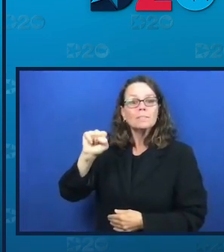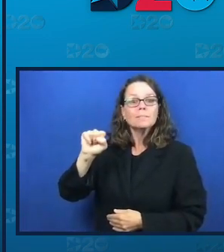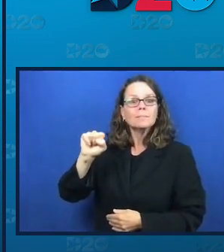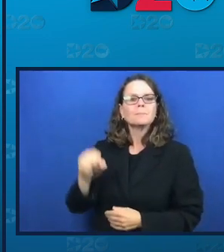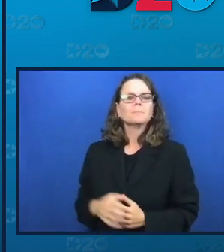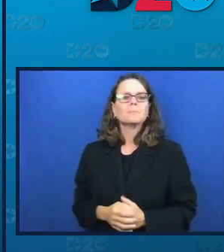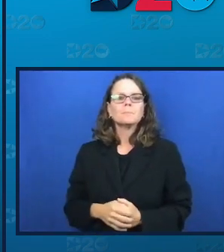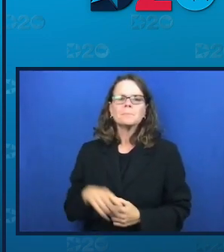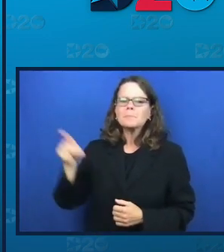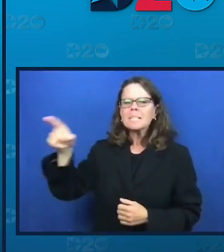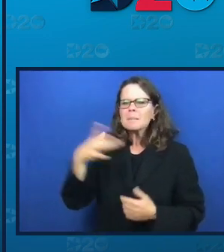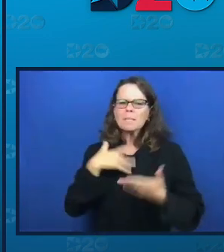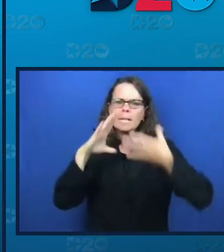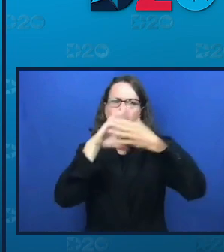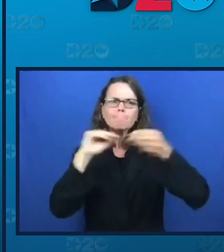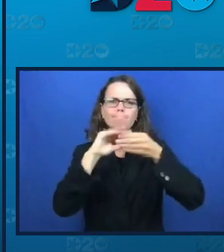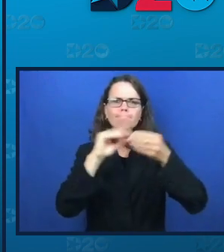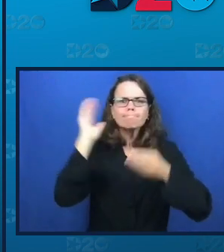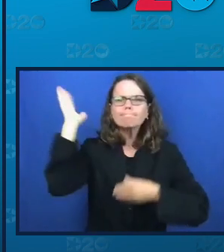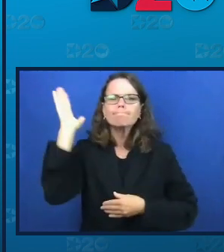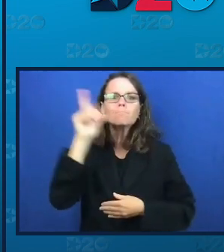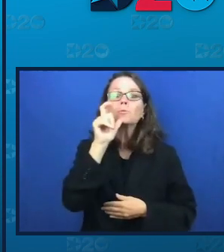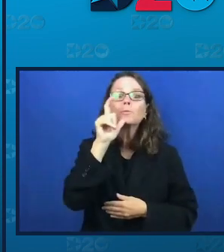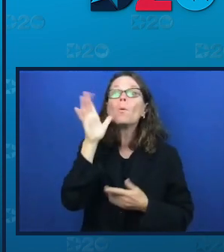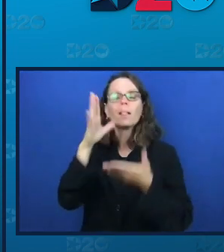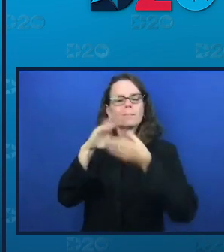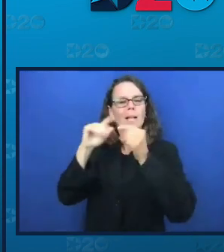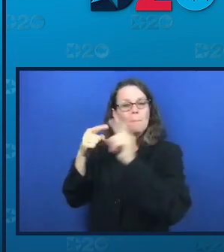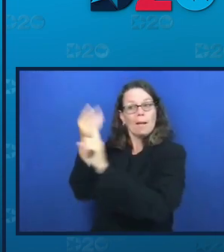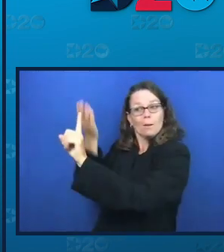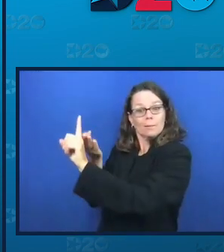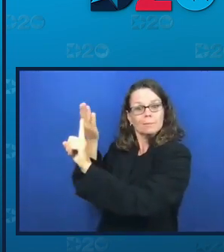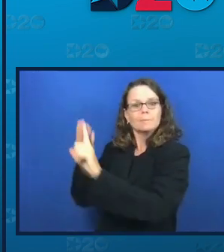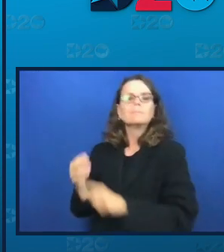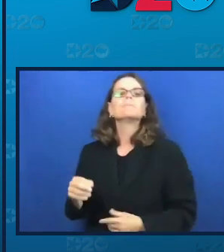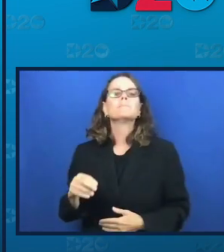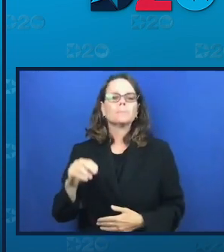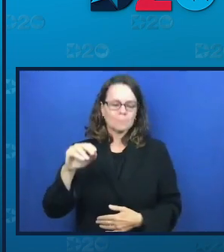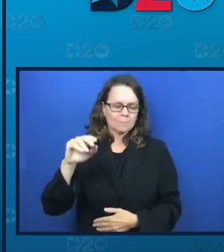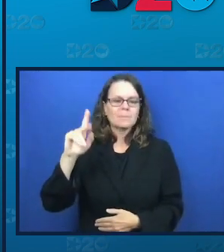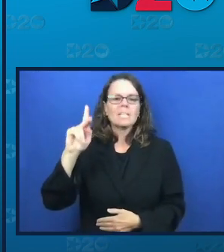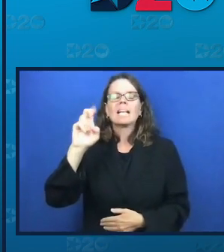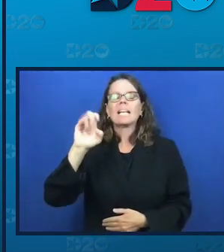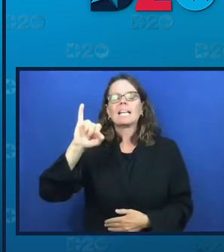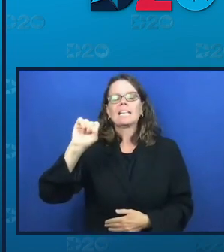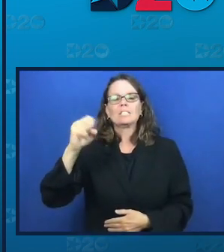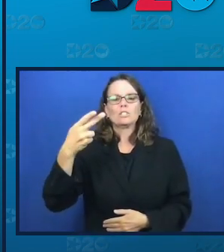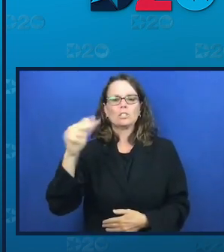that you're recovering from the coronavirus. How are you feeling?